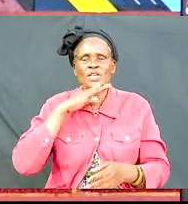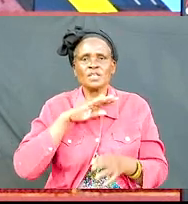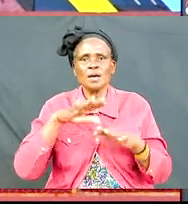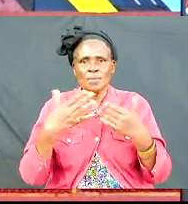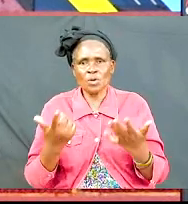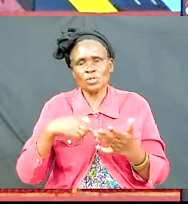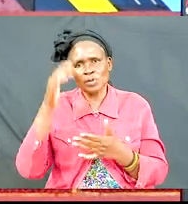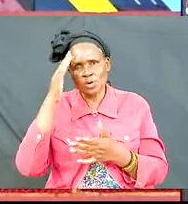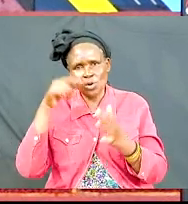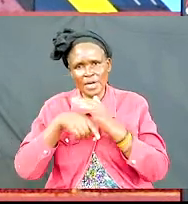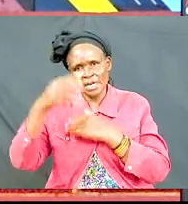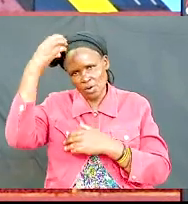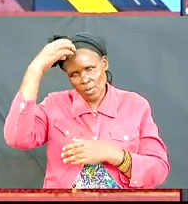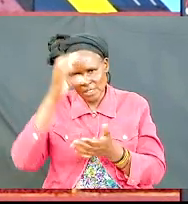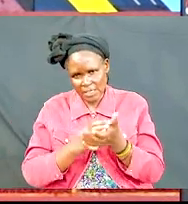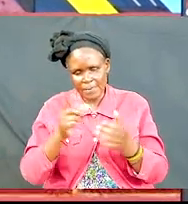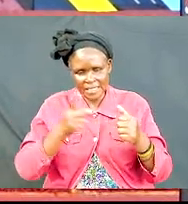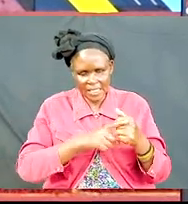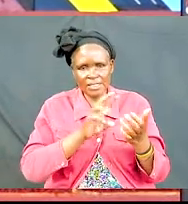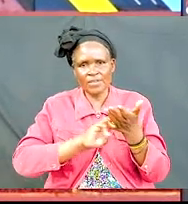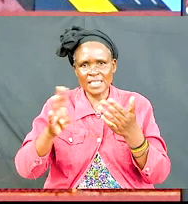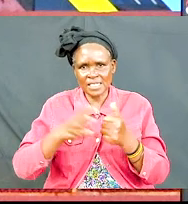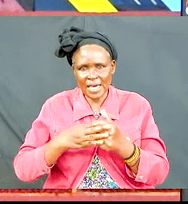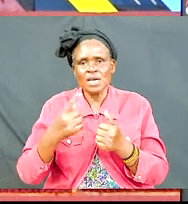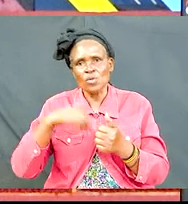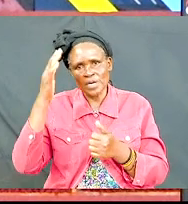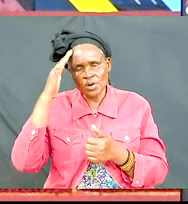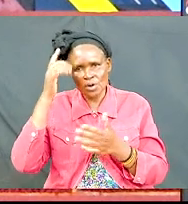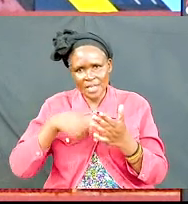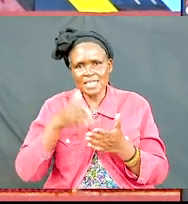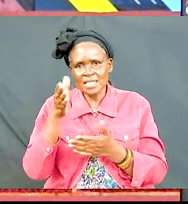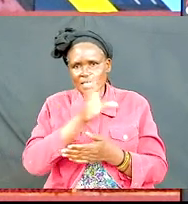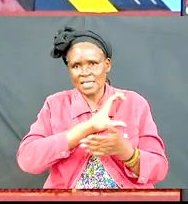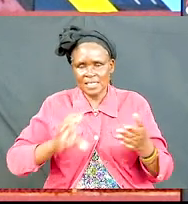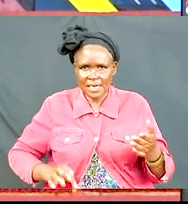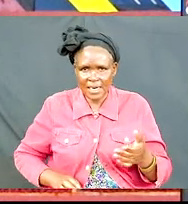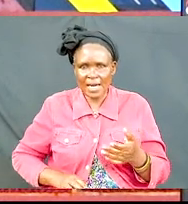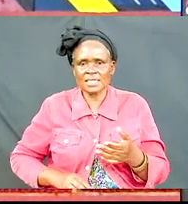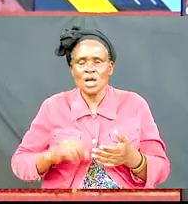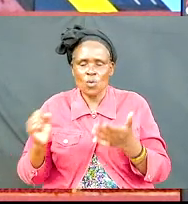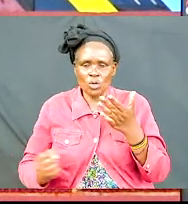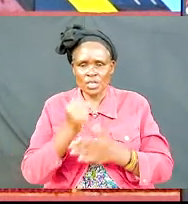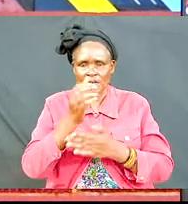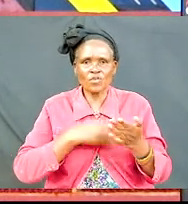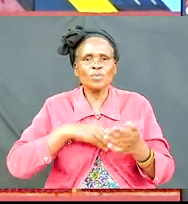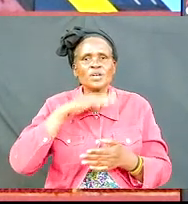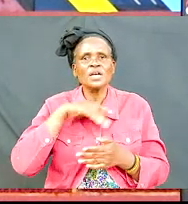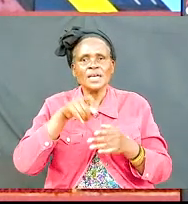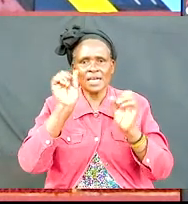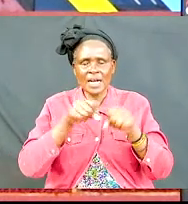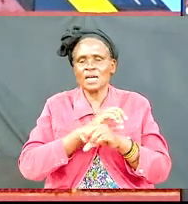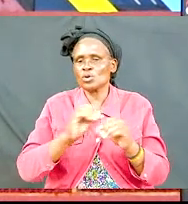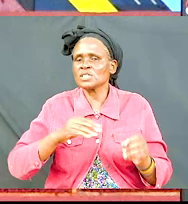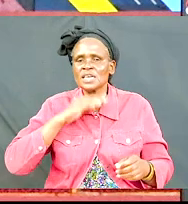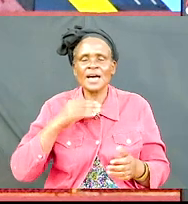know, Romans chapter 6 verse 9 says, for we know that since Christ was raised from the dead, he cannot die